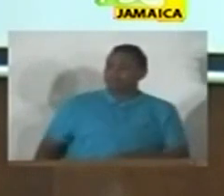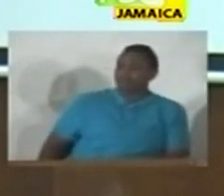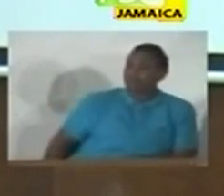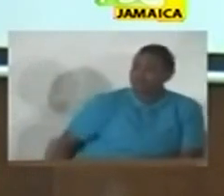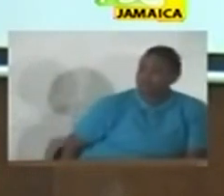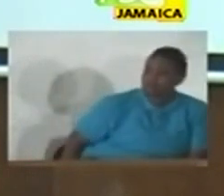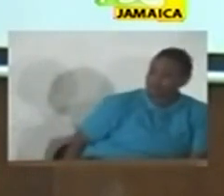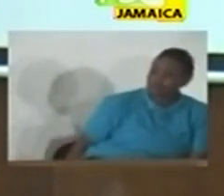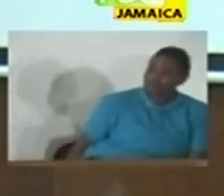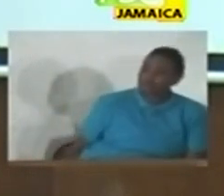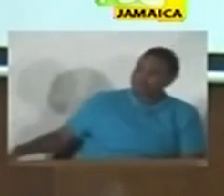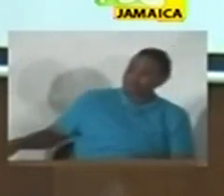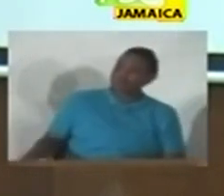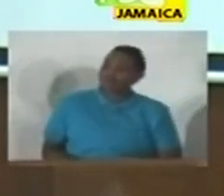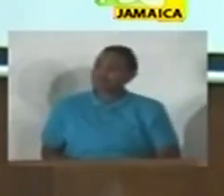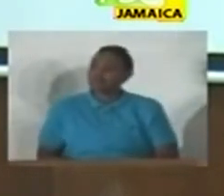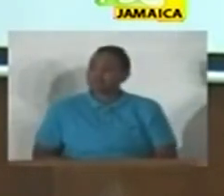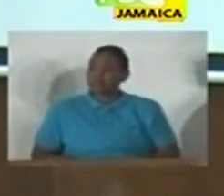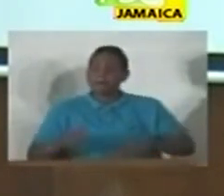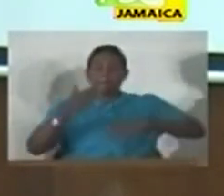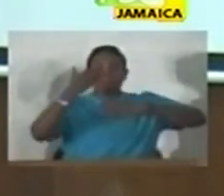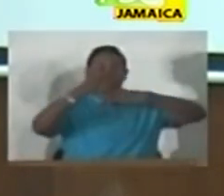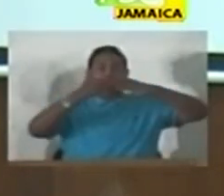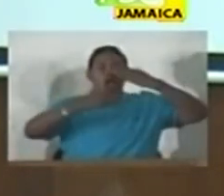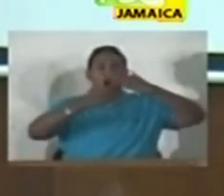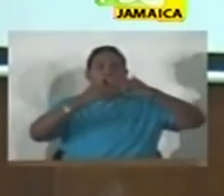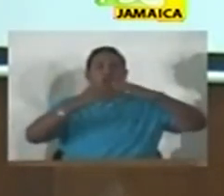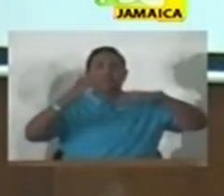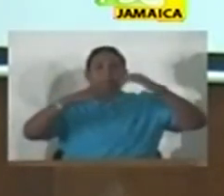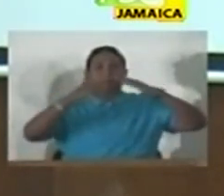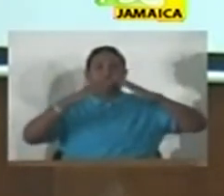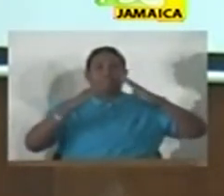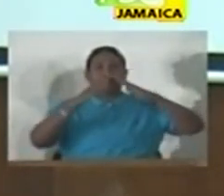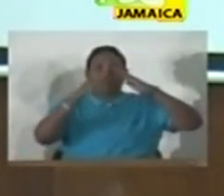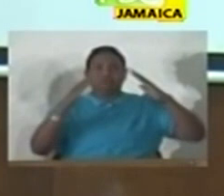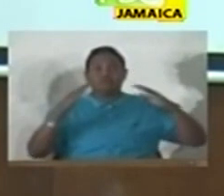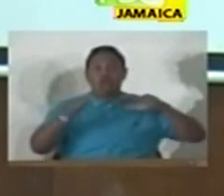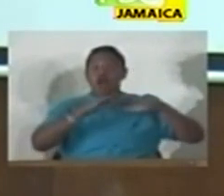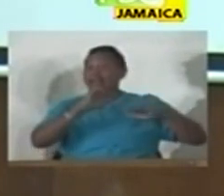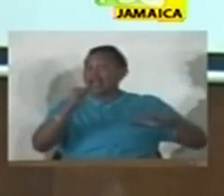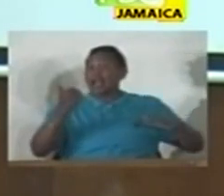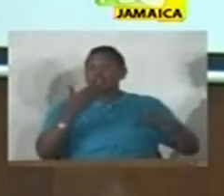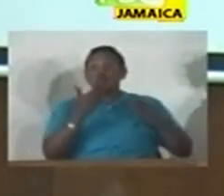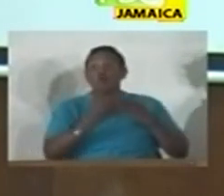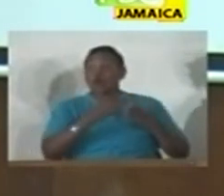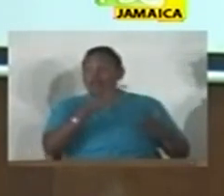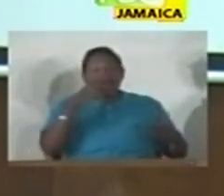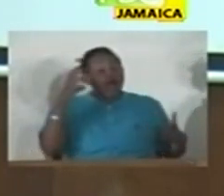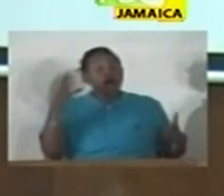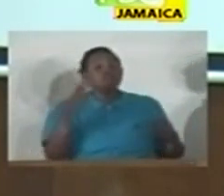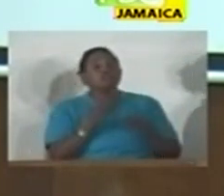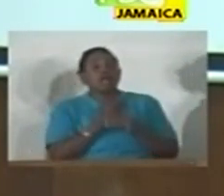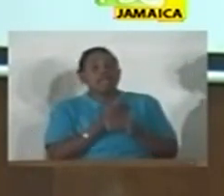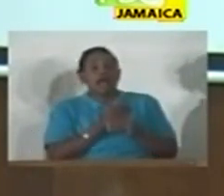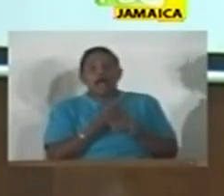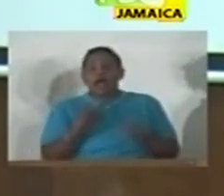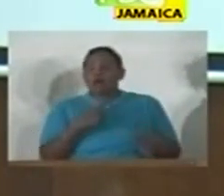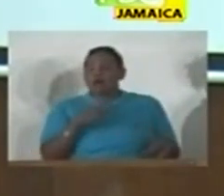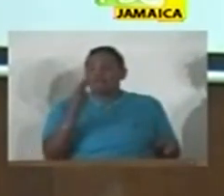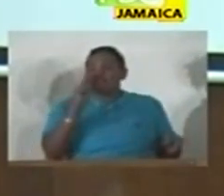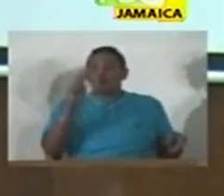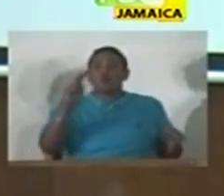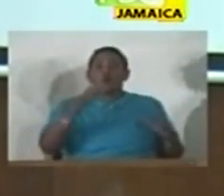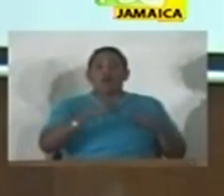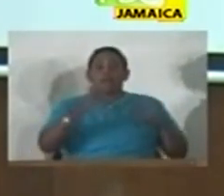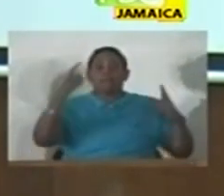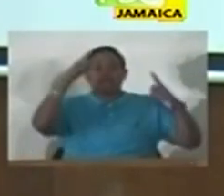and steel on any good agricultural land, we have to be looking at the bigger